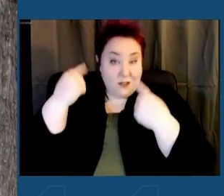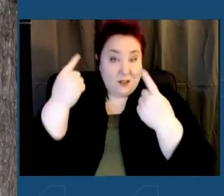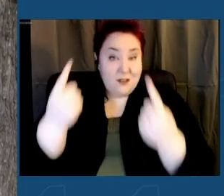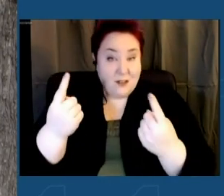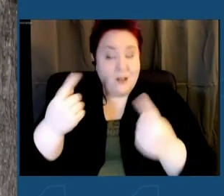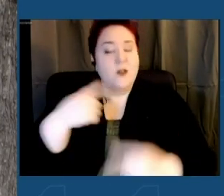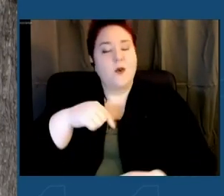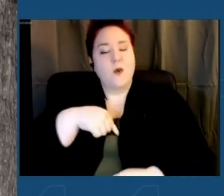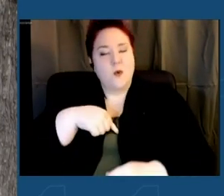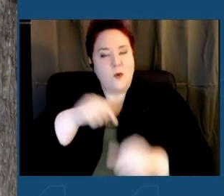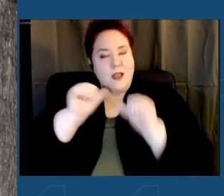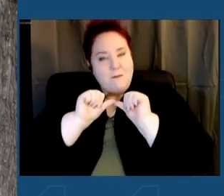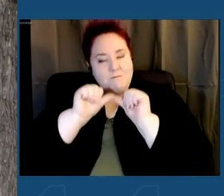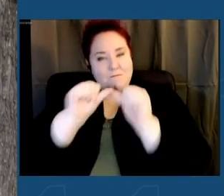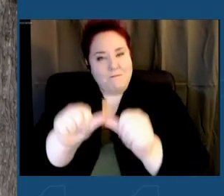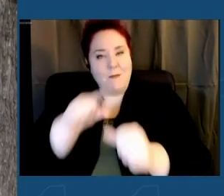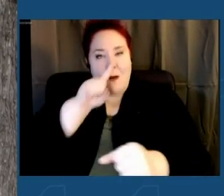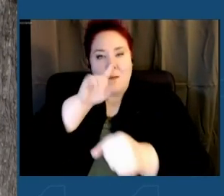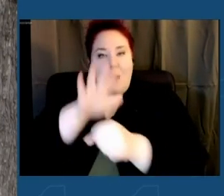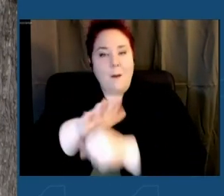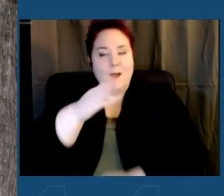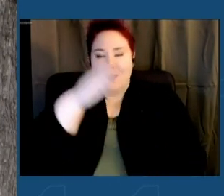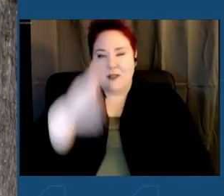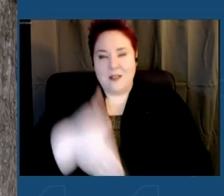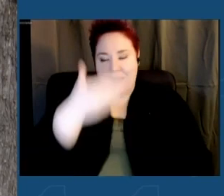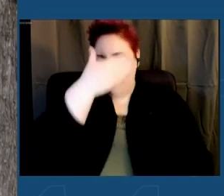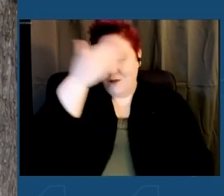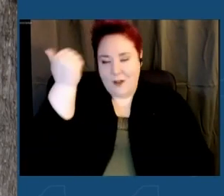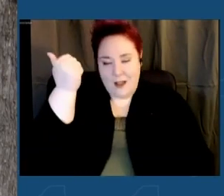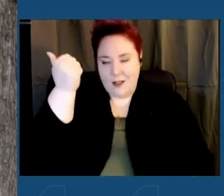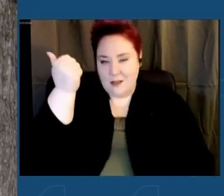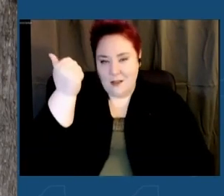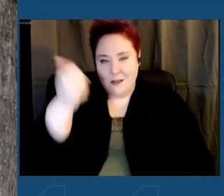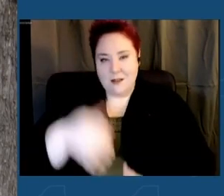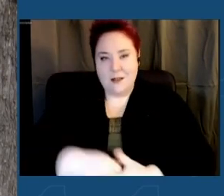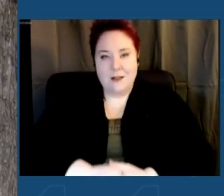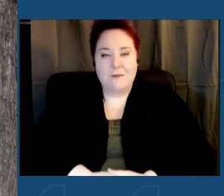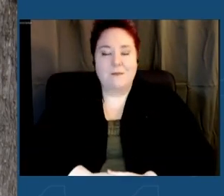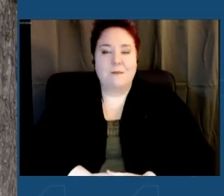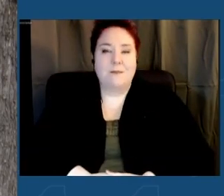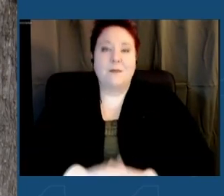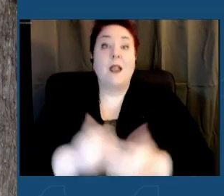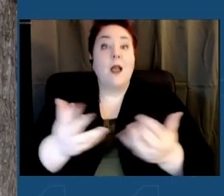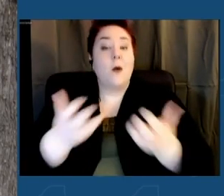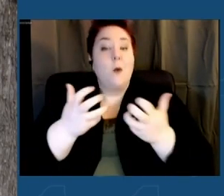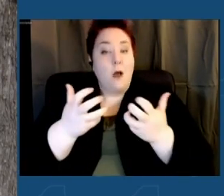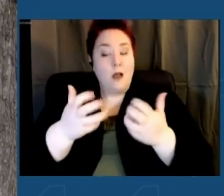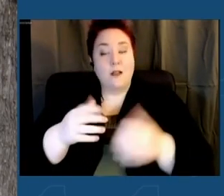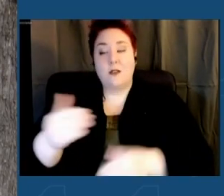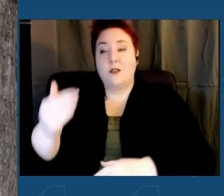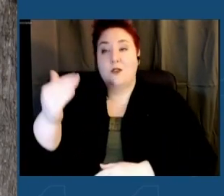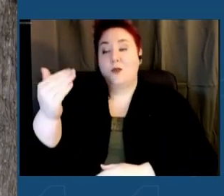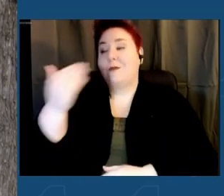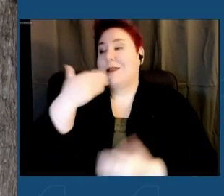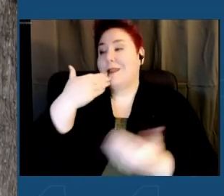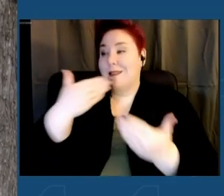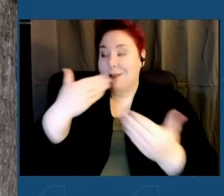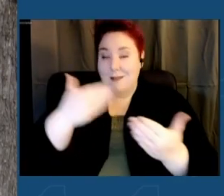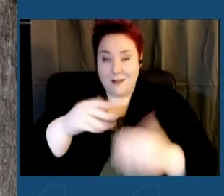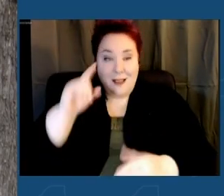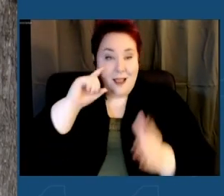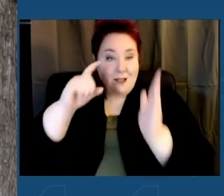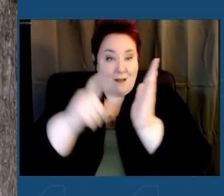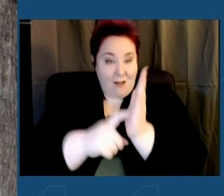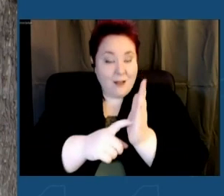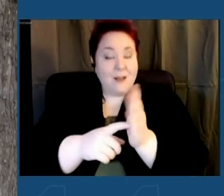in our promise to never forget. I want to acknowledge and welcome members of the Memorial and